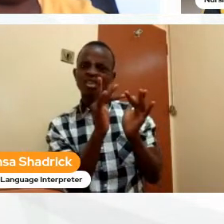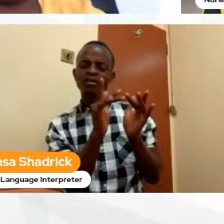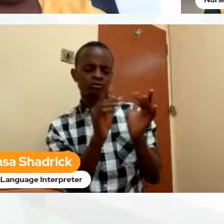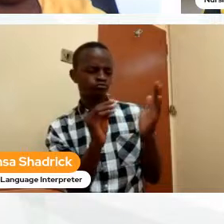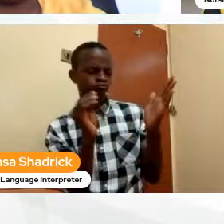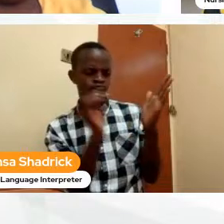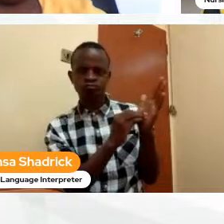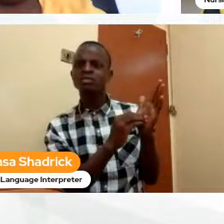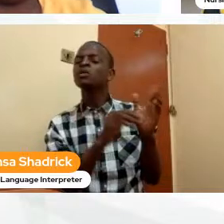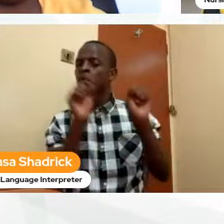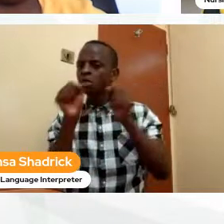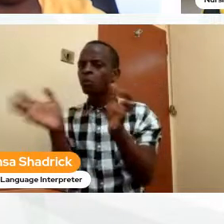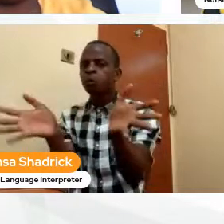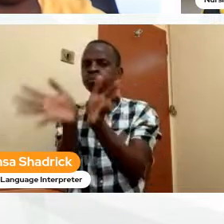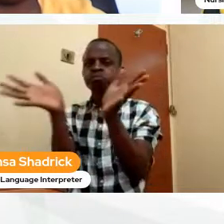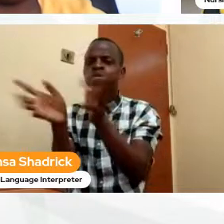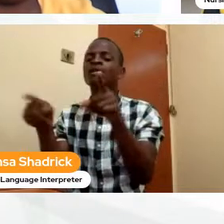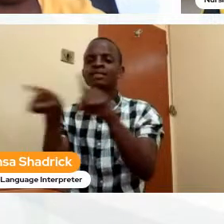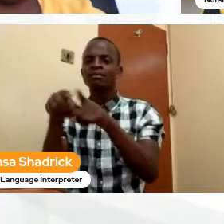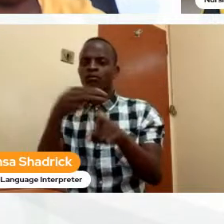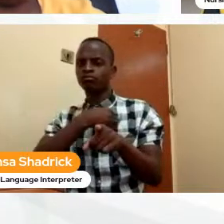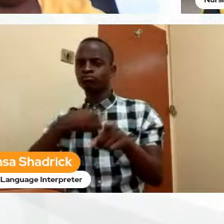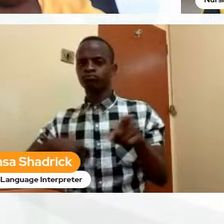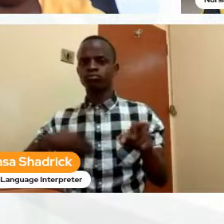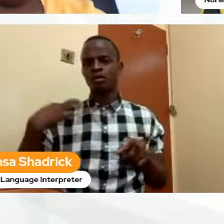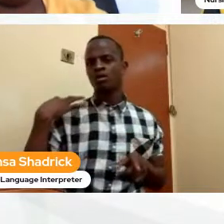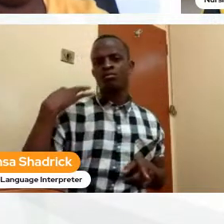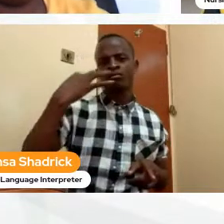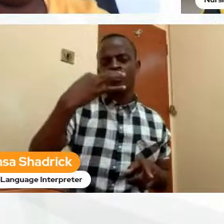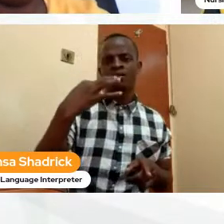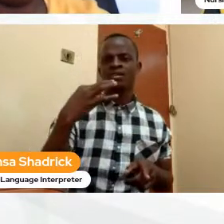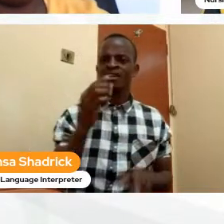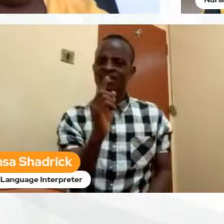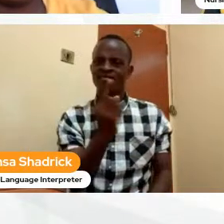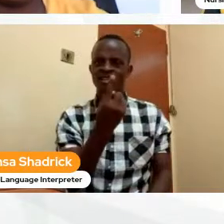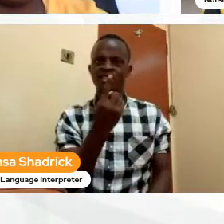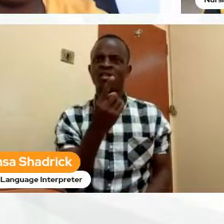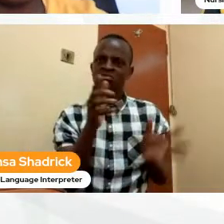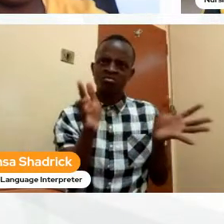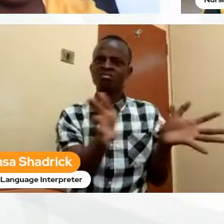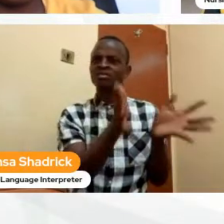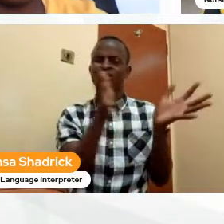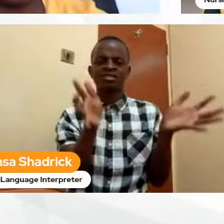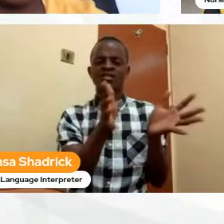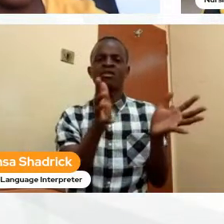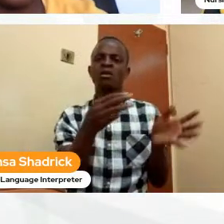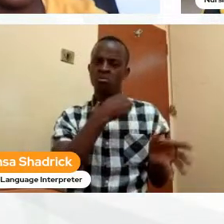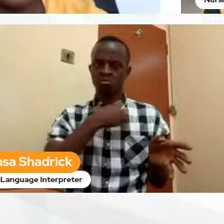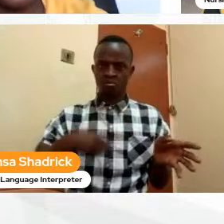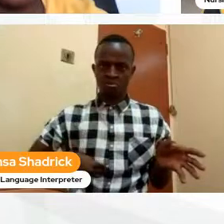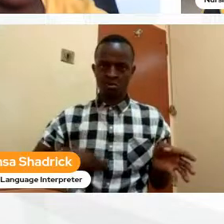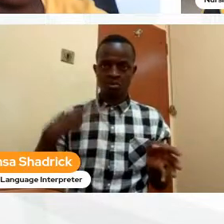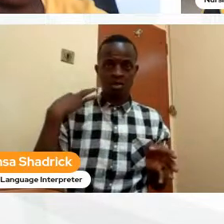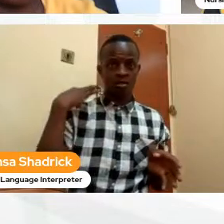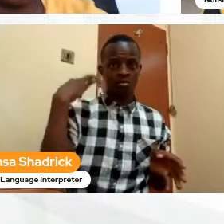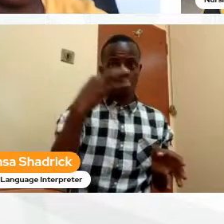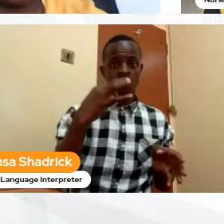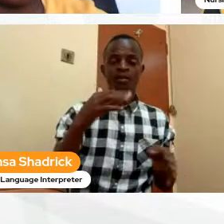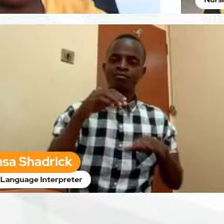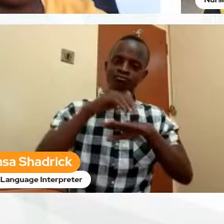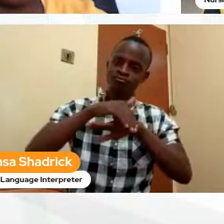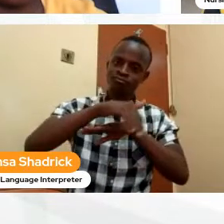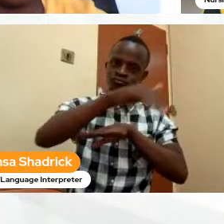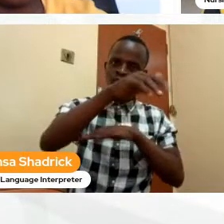the applicants or prospect participants to first of all ensure that they are members. You do the registration